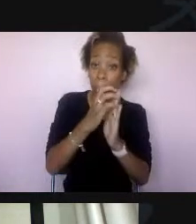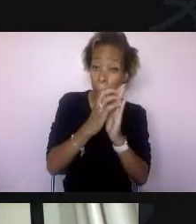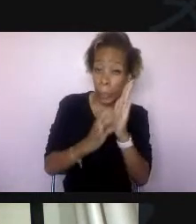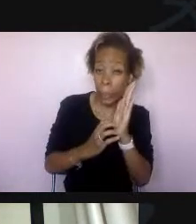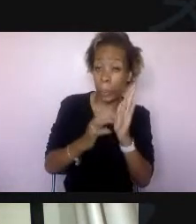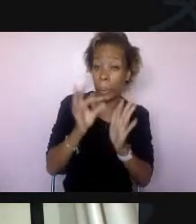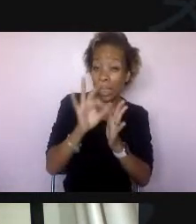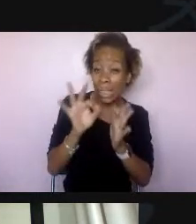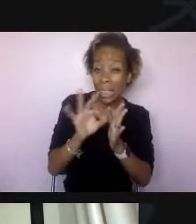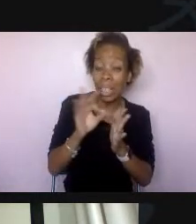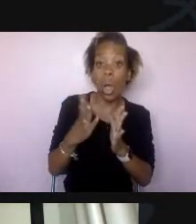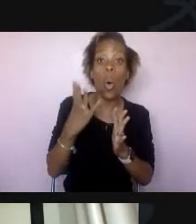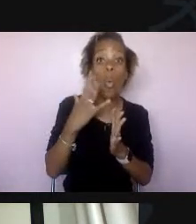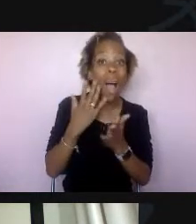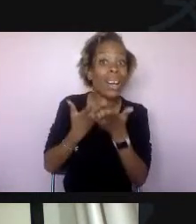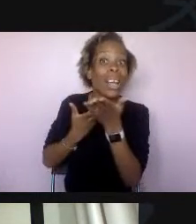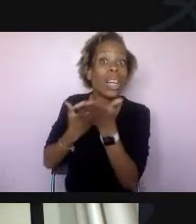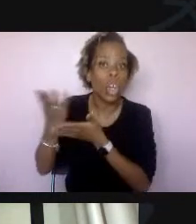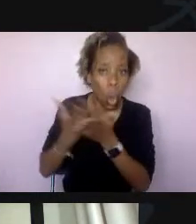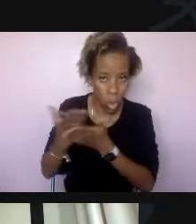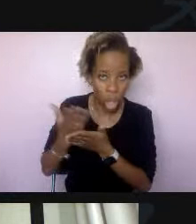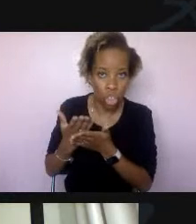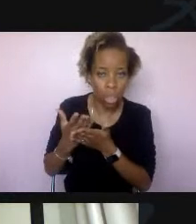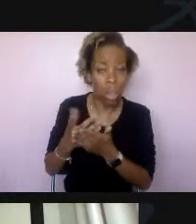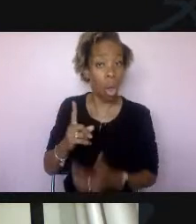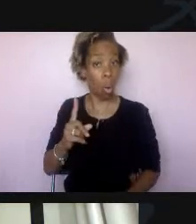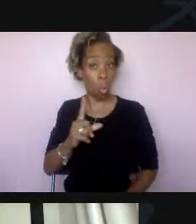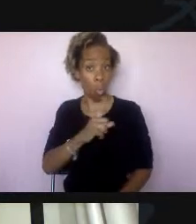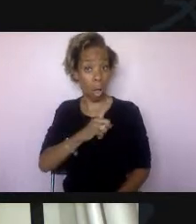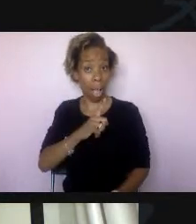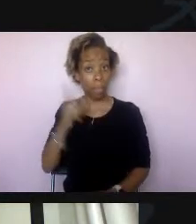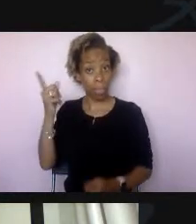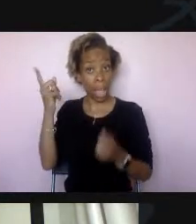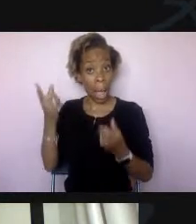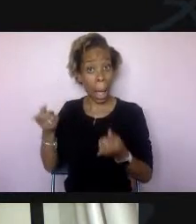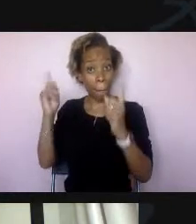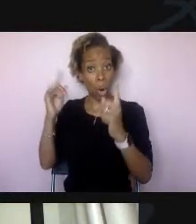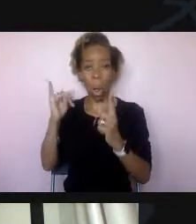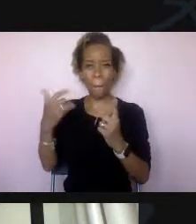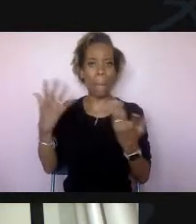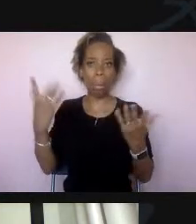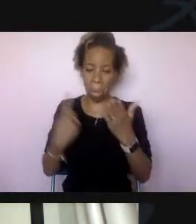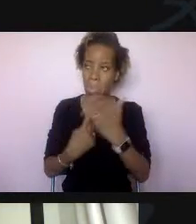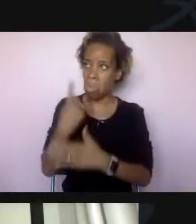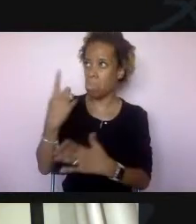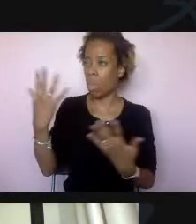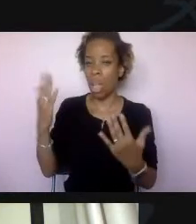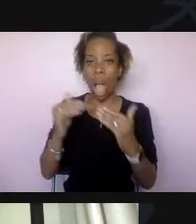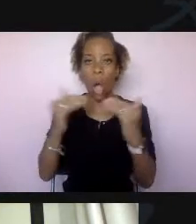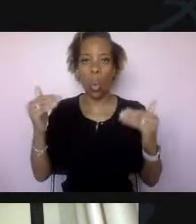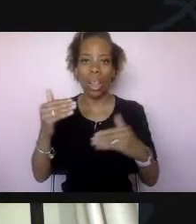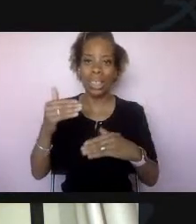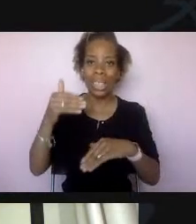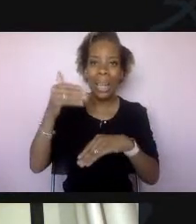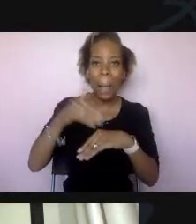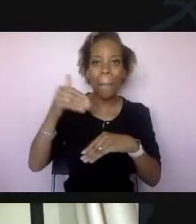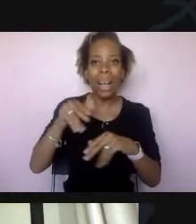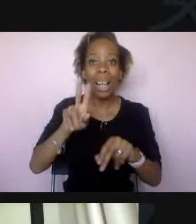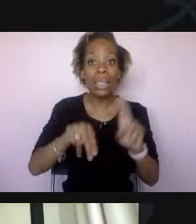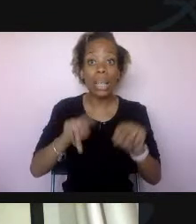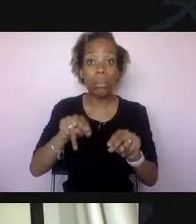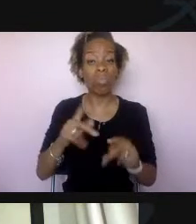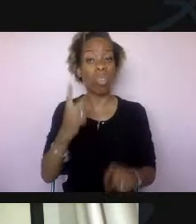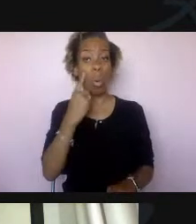actually the employer's gone to the extent of doing maybe an equality impact assessment to prove that it's meeting its obligations under the public sector